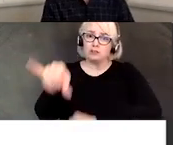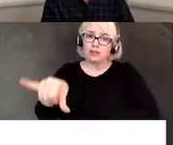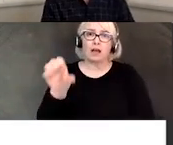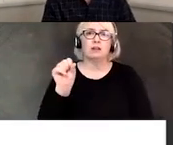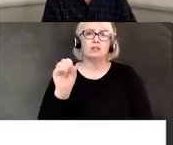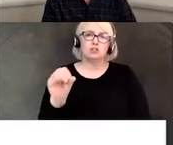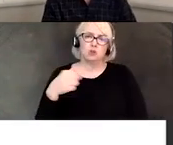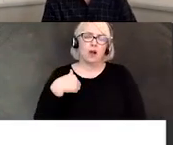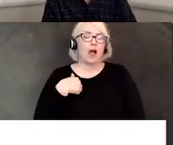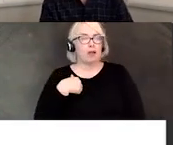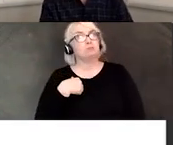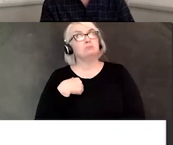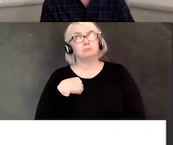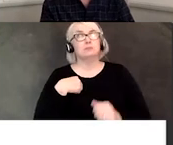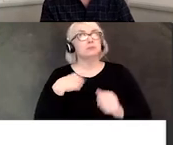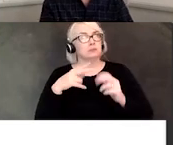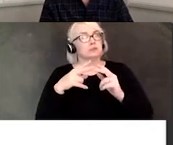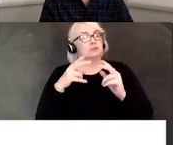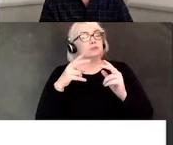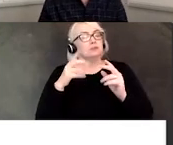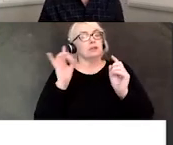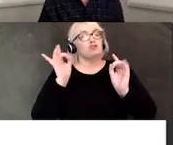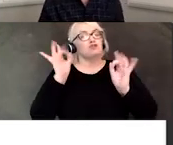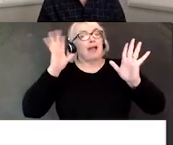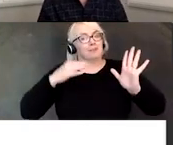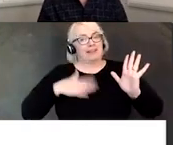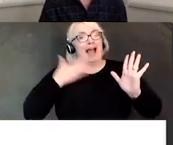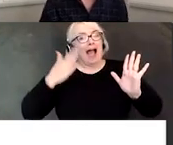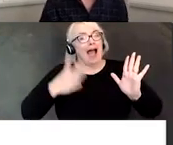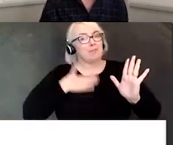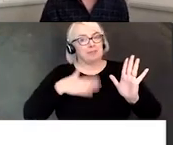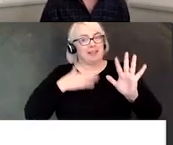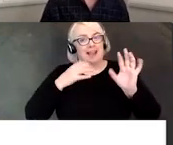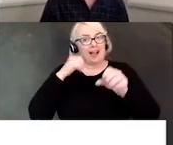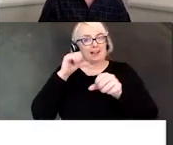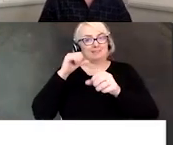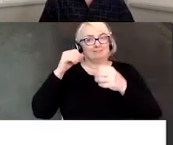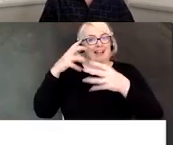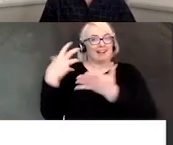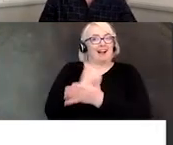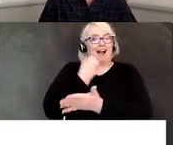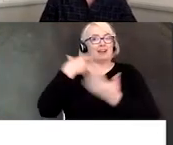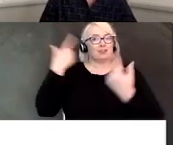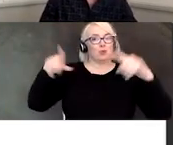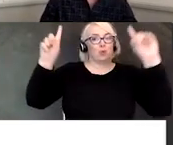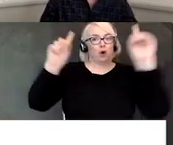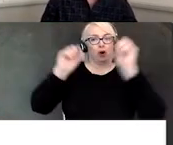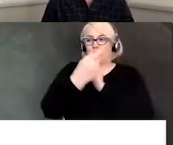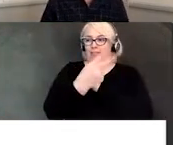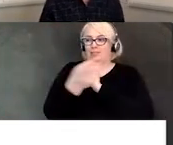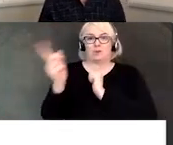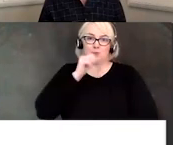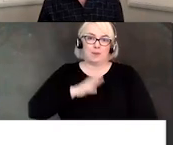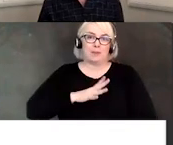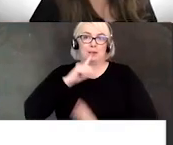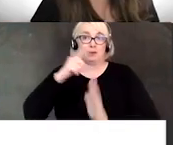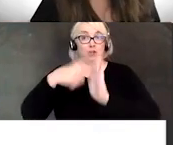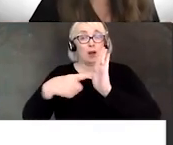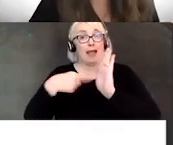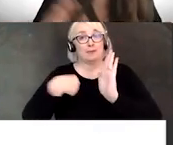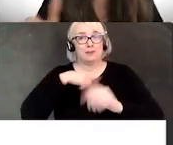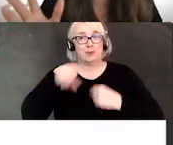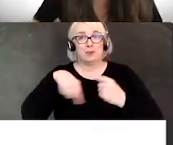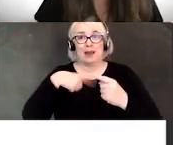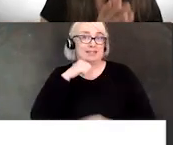I'm incredibly happy. I got to work with those women who would correct me when I was, you know, not saying something the right way. Awesome. Uh,